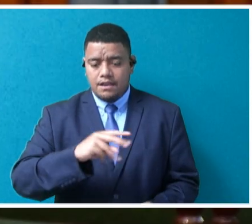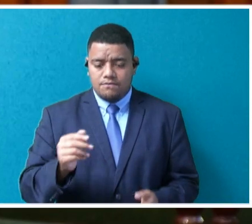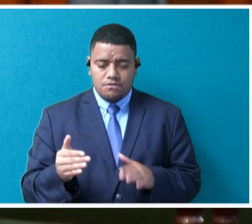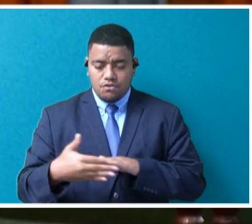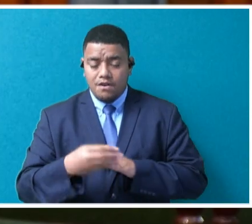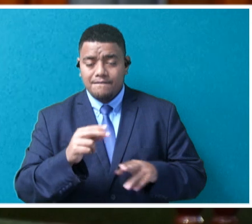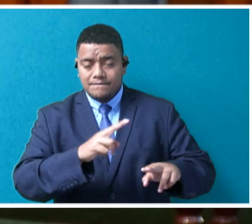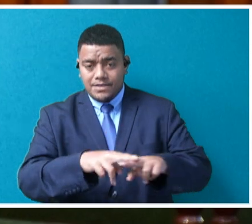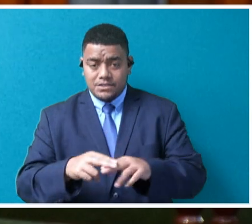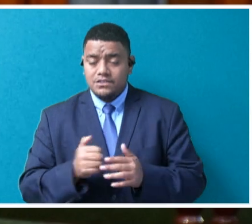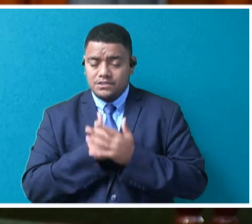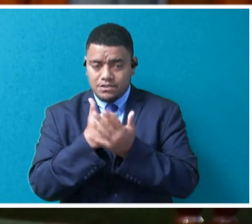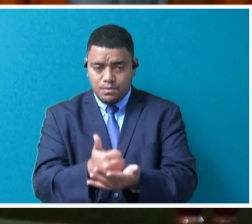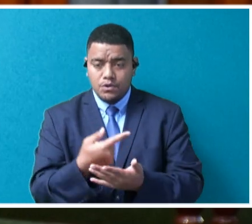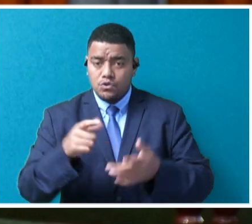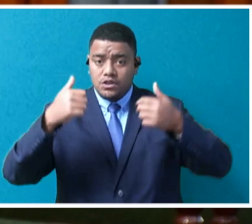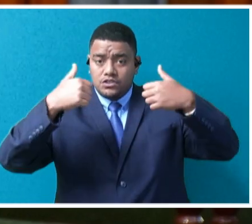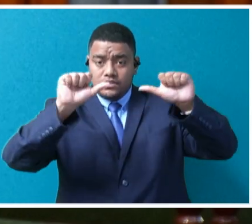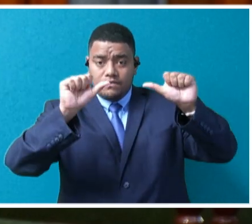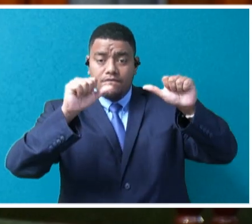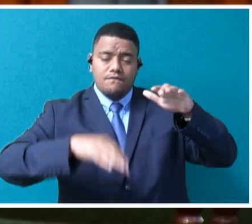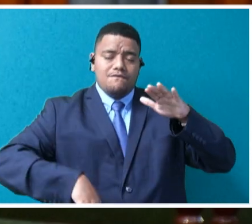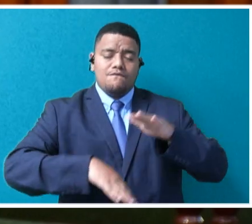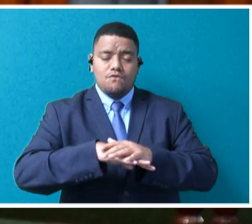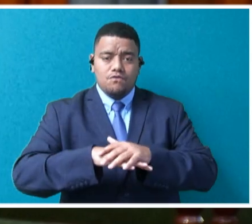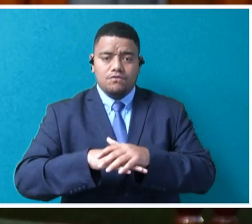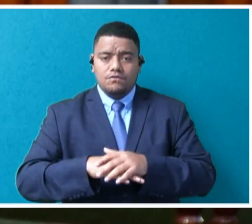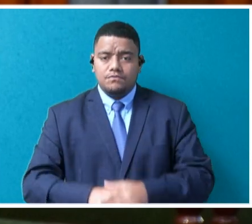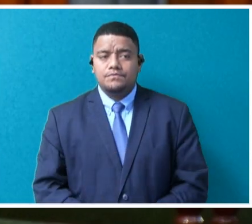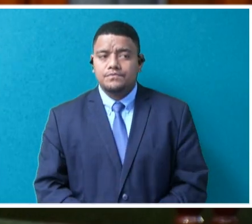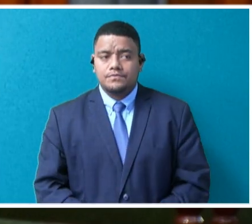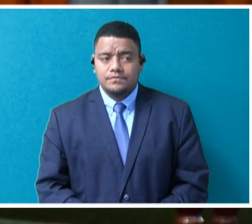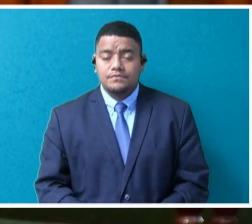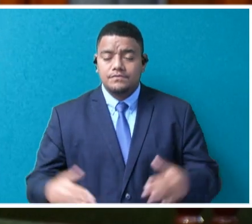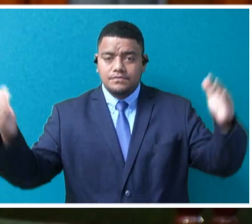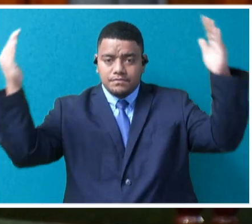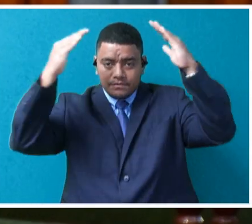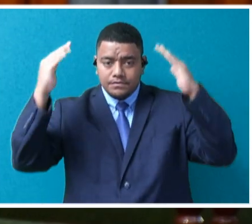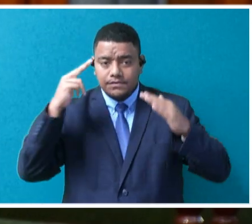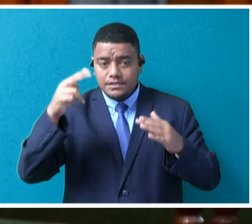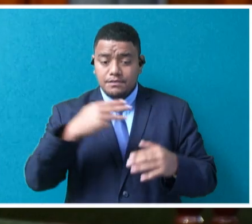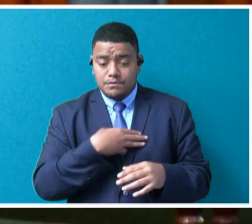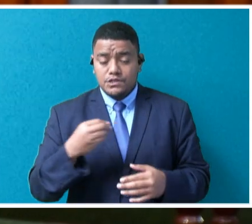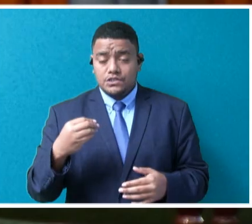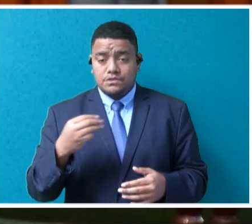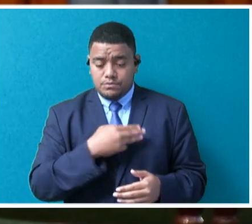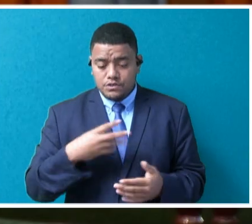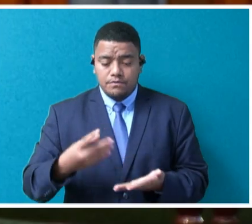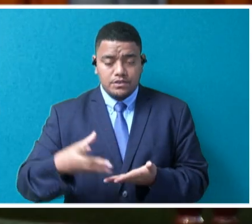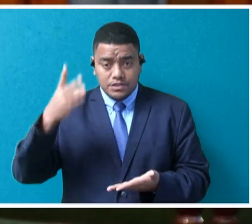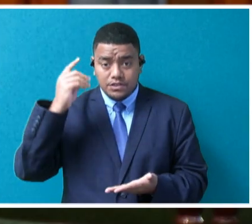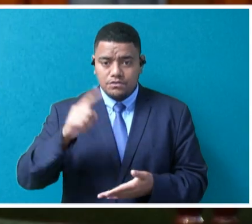Fiji is supported to achieve their full potential. Mr. Speaker, sir, the Ministry of Education continues to